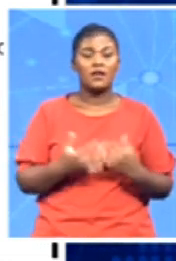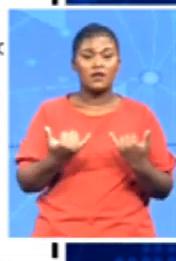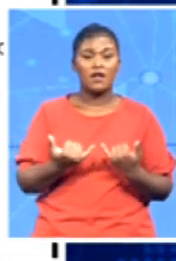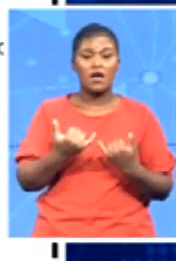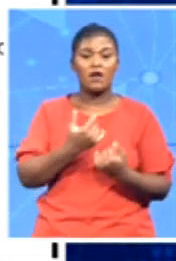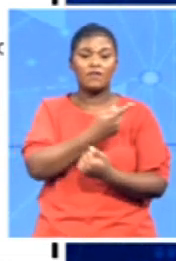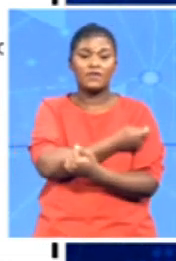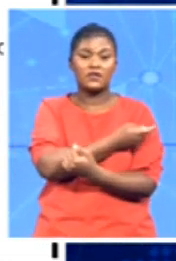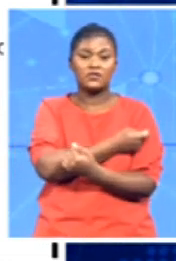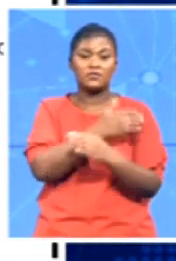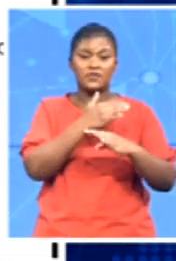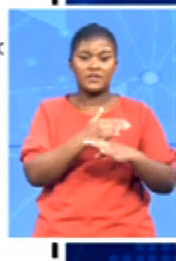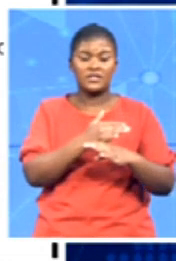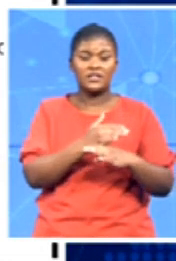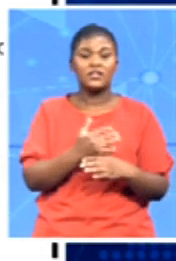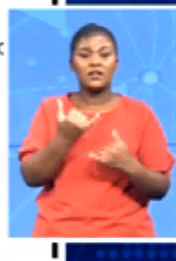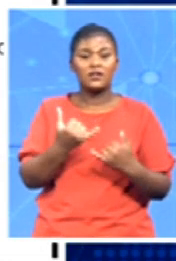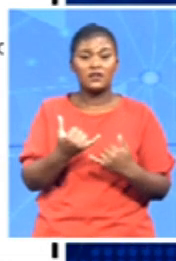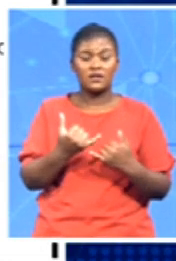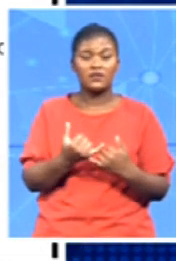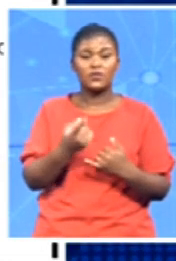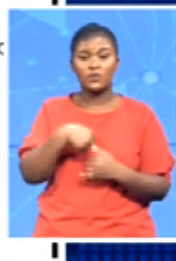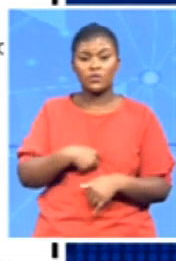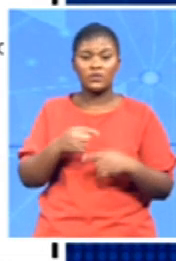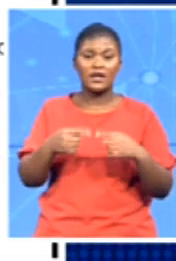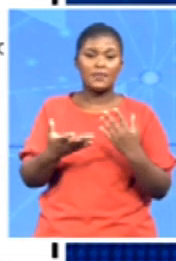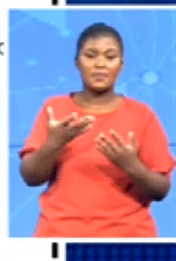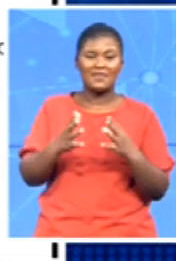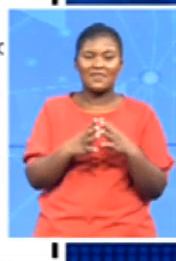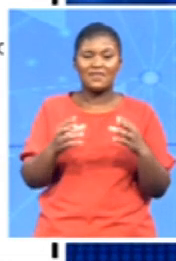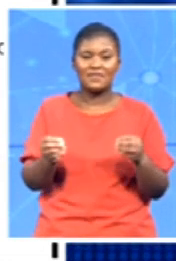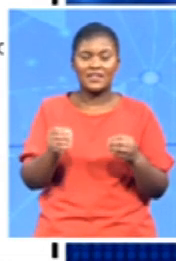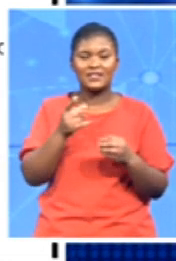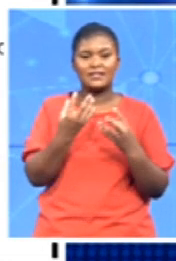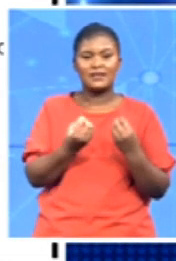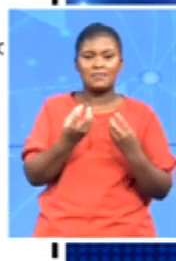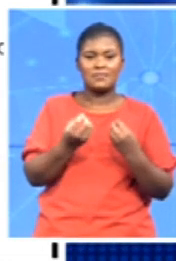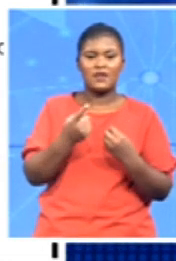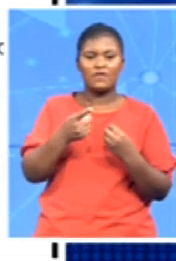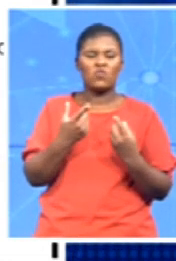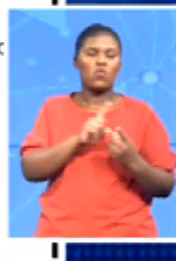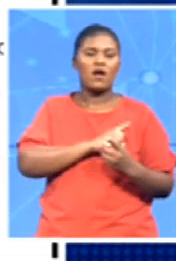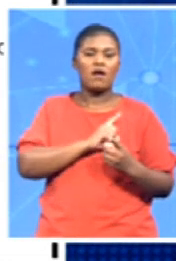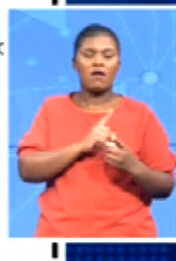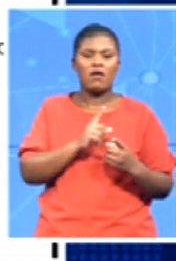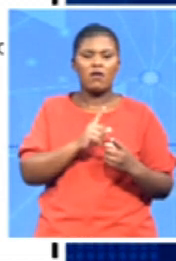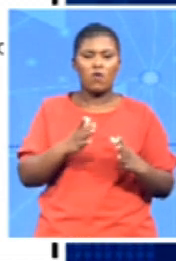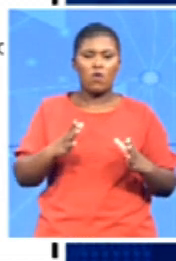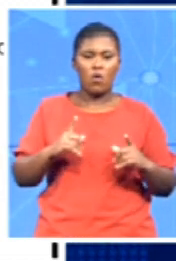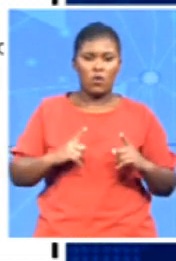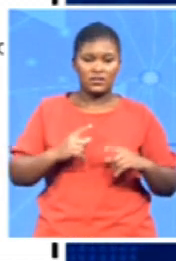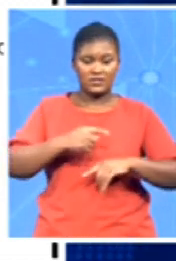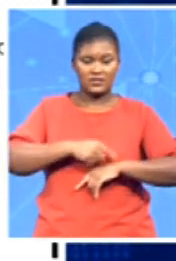slowed substantially. We can't completely be certain how much of this is due to holidays, because we are experiencing similar